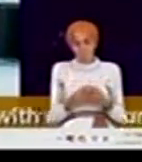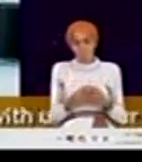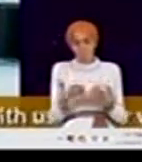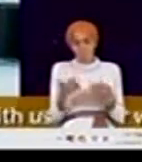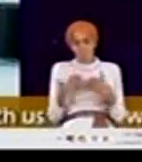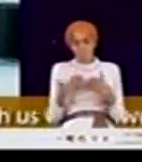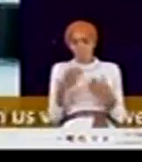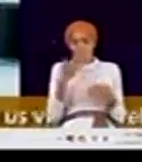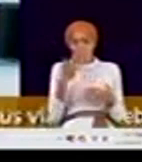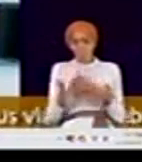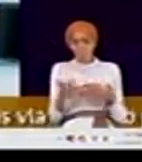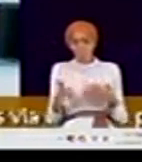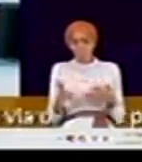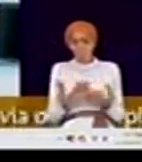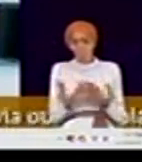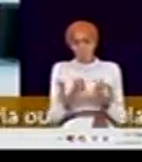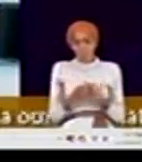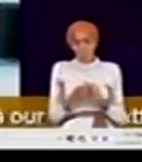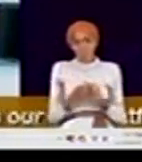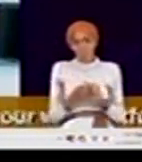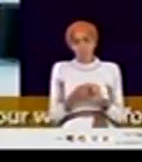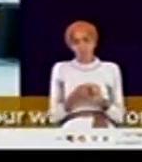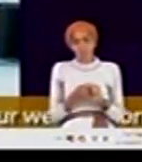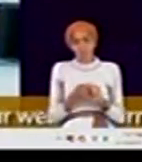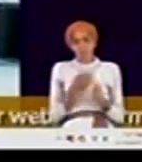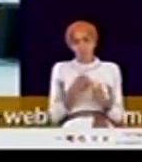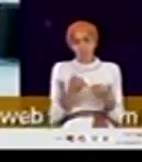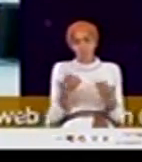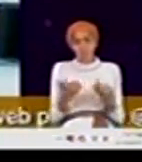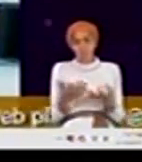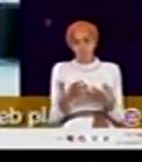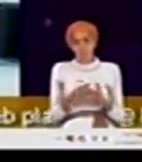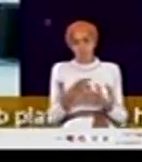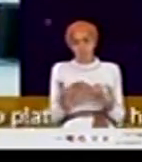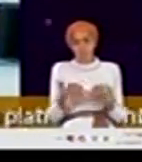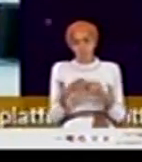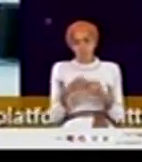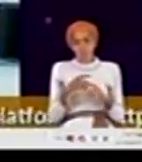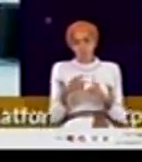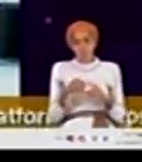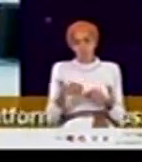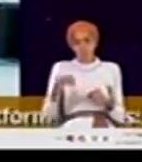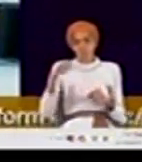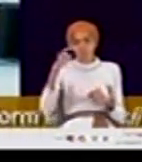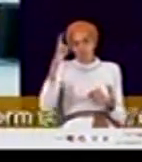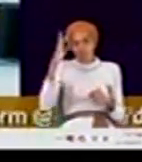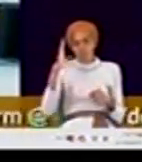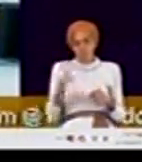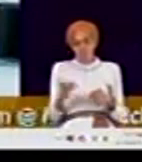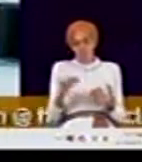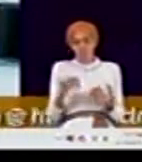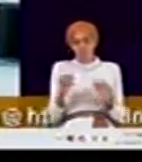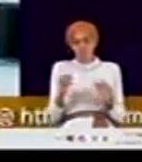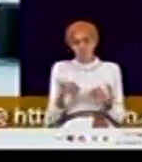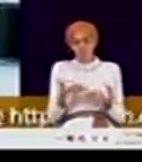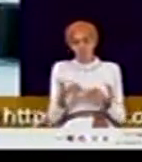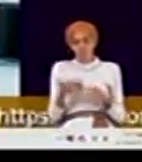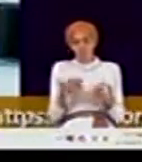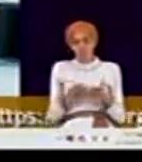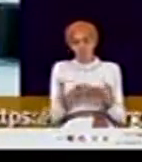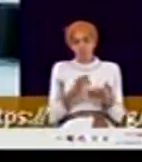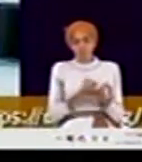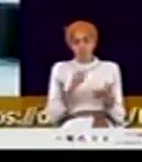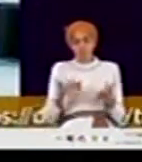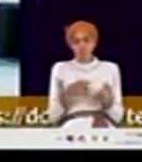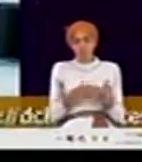God has another one even though my God can remove this one and put another one praise the